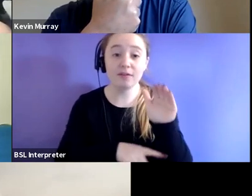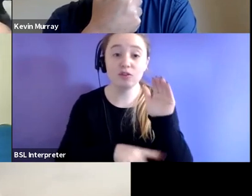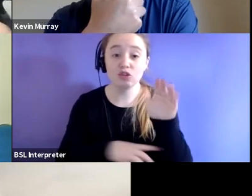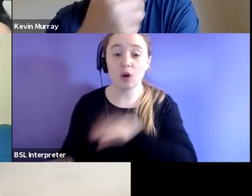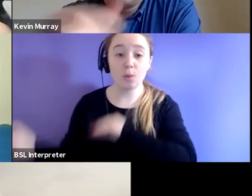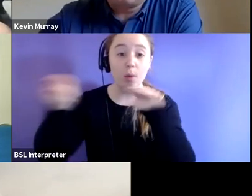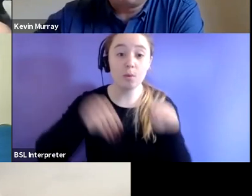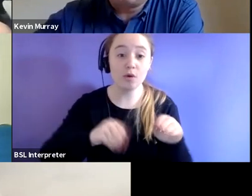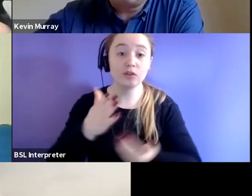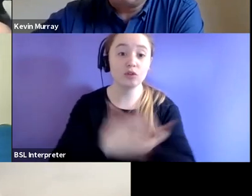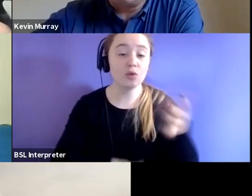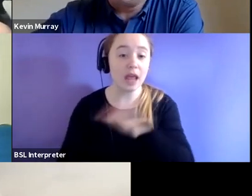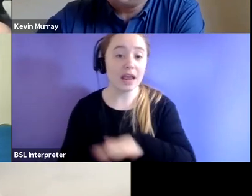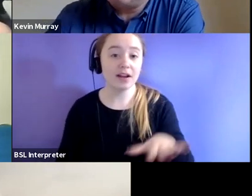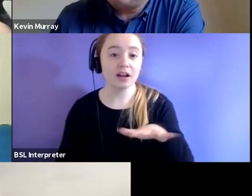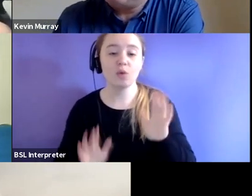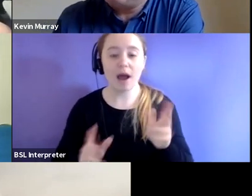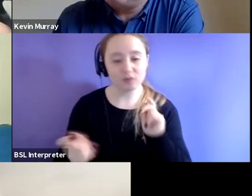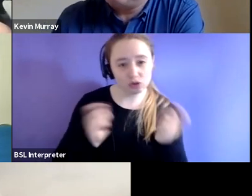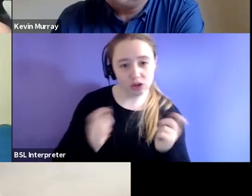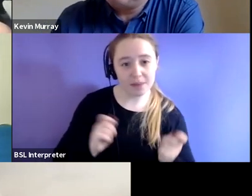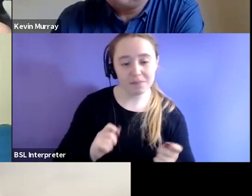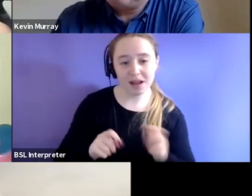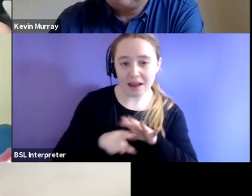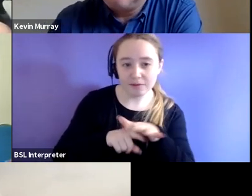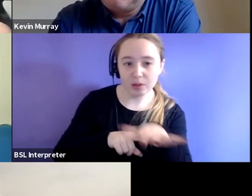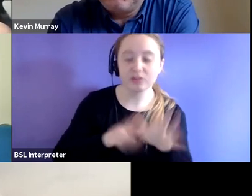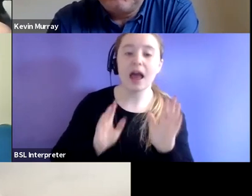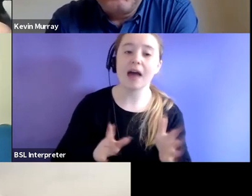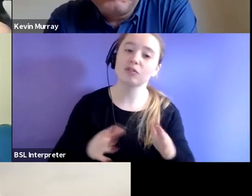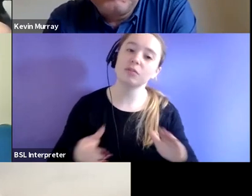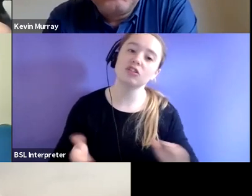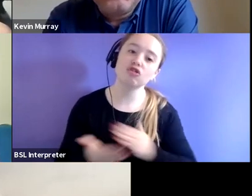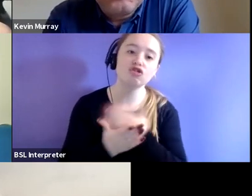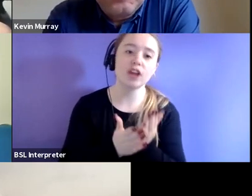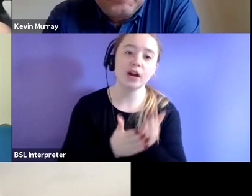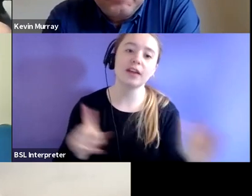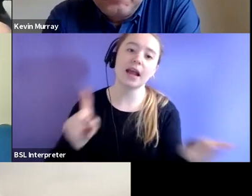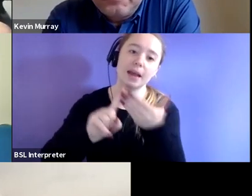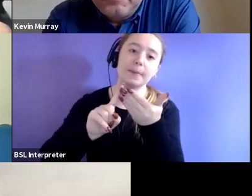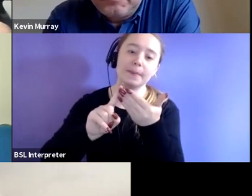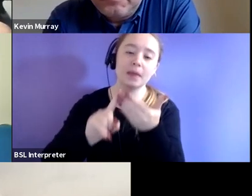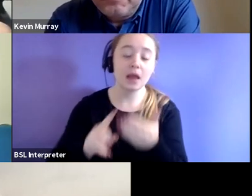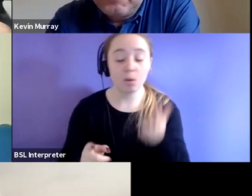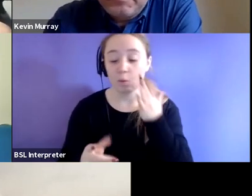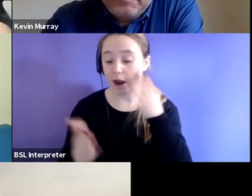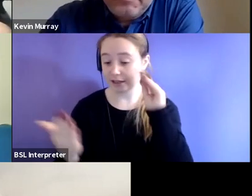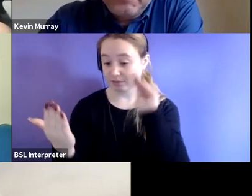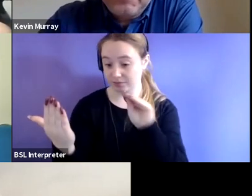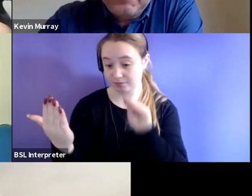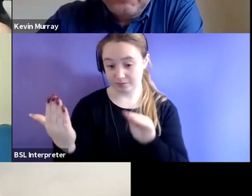the offer is, but also so they can shape it and influence it. So it has to be shared, I think, at the starting point. And then once you've set out what you want to achieve, then I